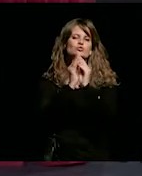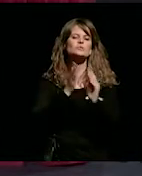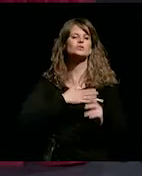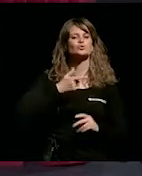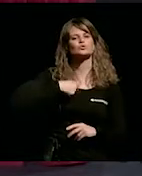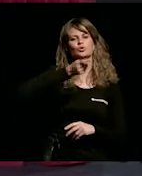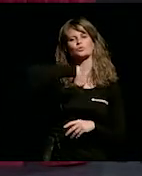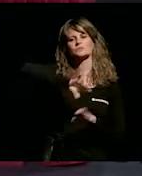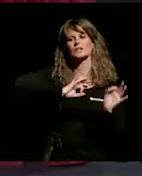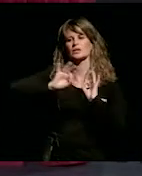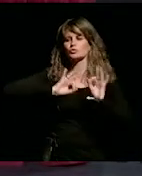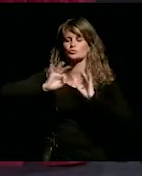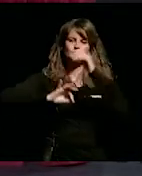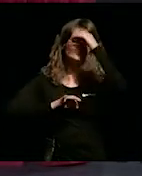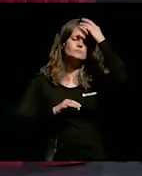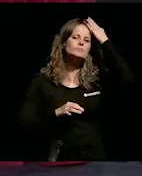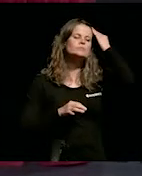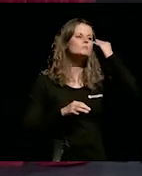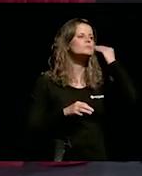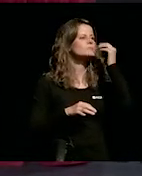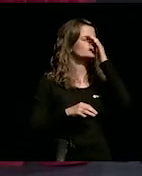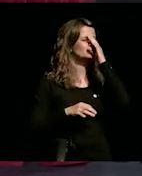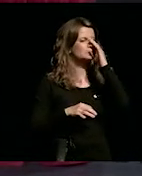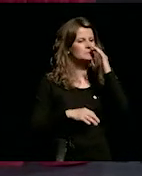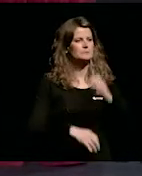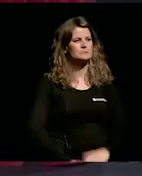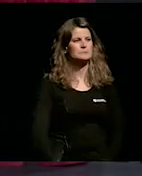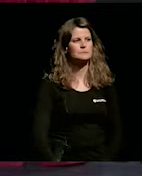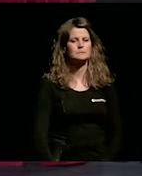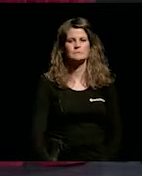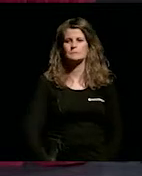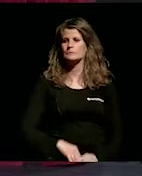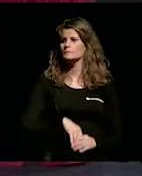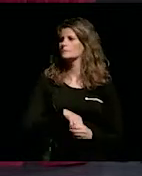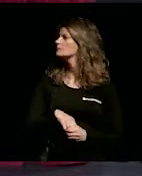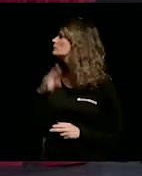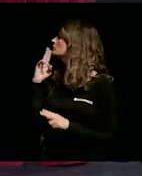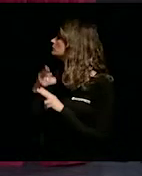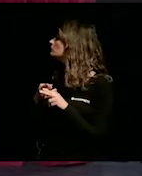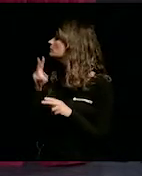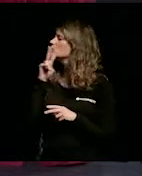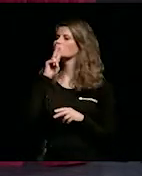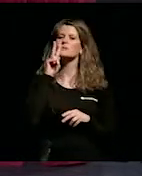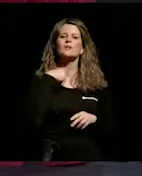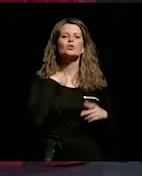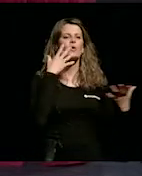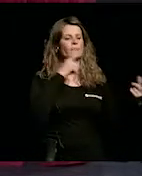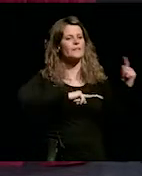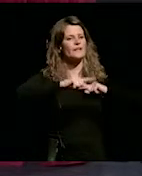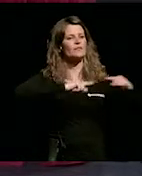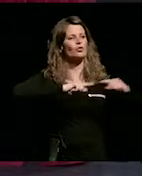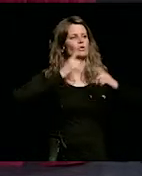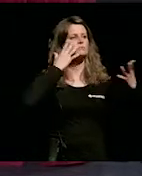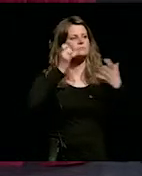nuestra compañía. And I'm the co-artistic director of Extraordinary Bodies alongside Claire Hodgson from Diverse City.